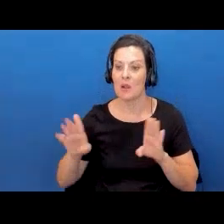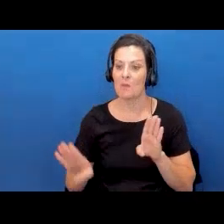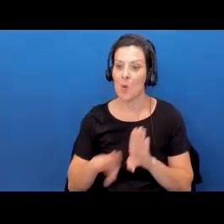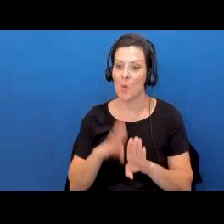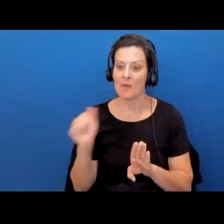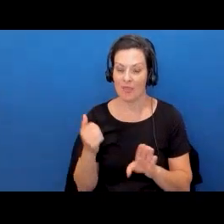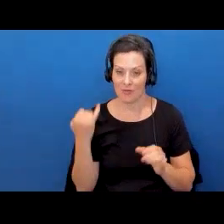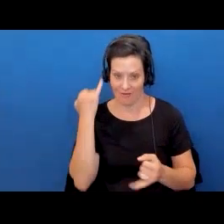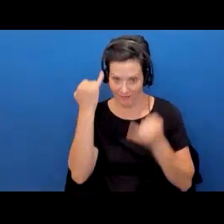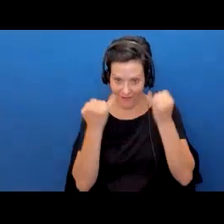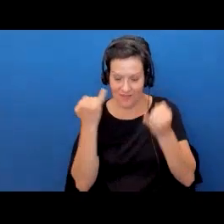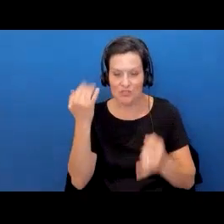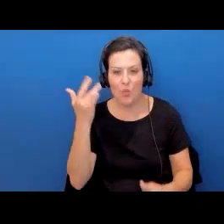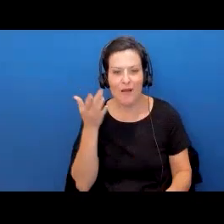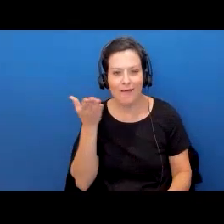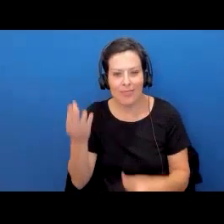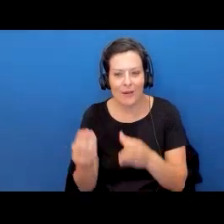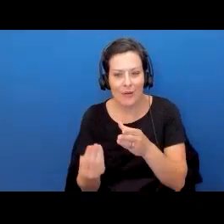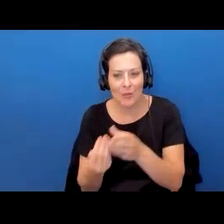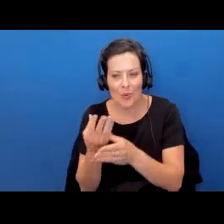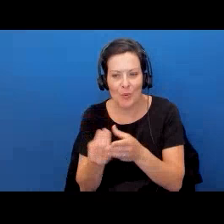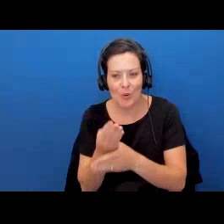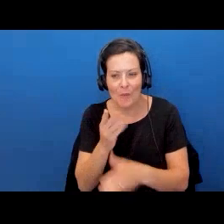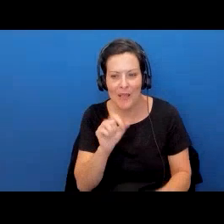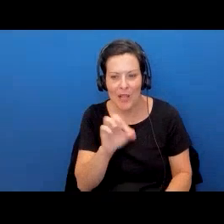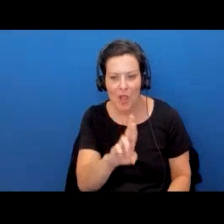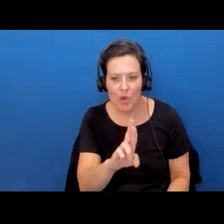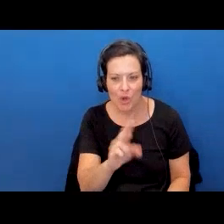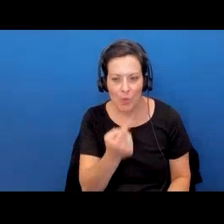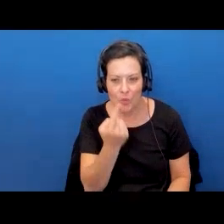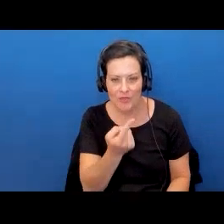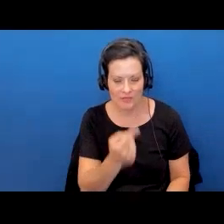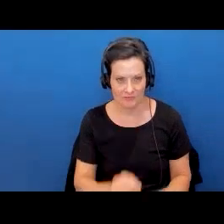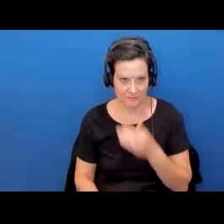theories on why it might be growing just at Beckler.